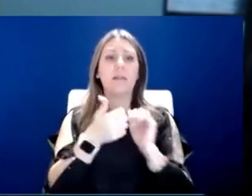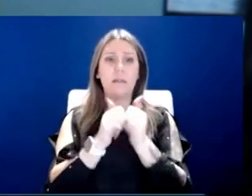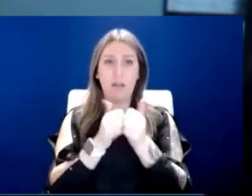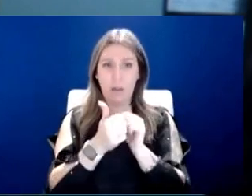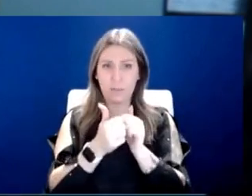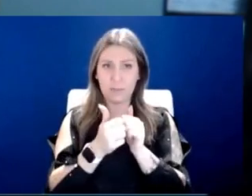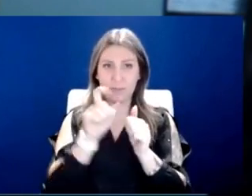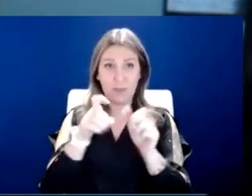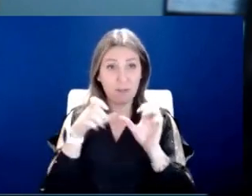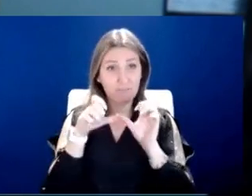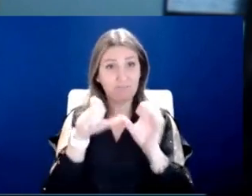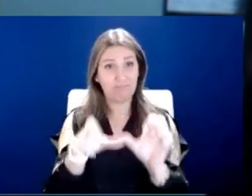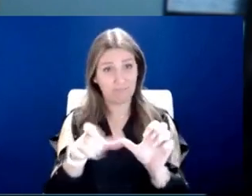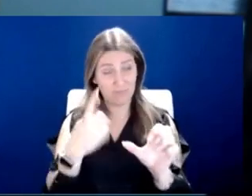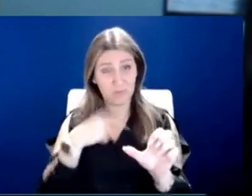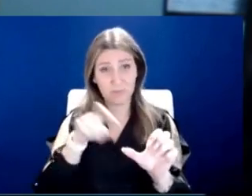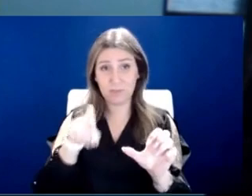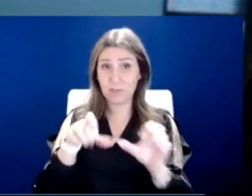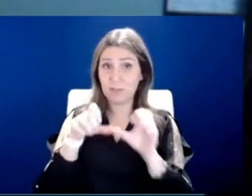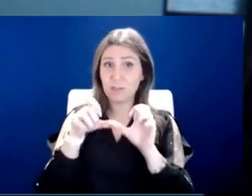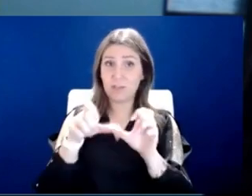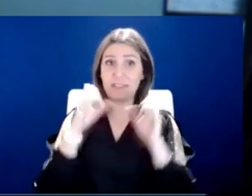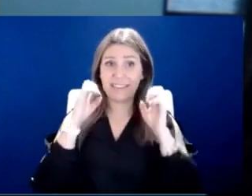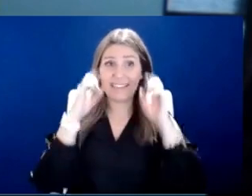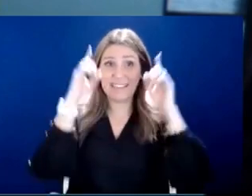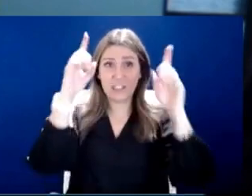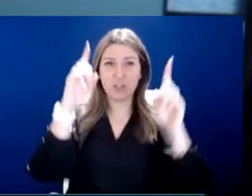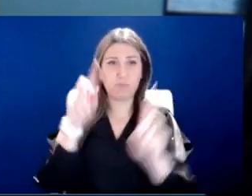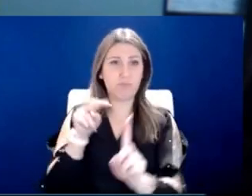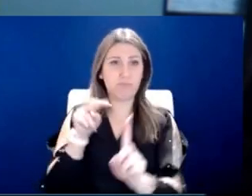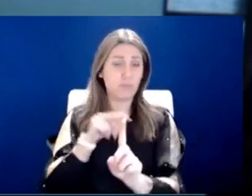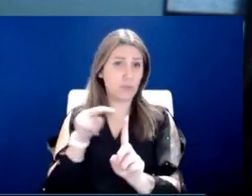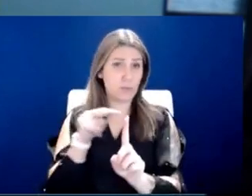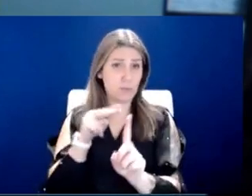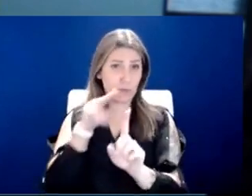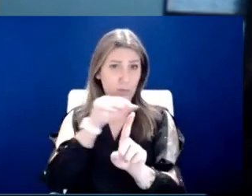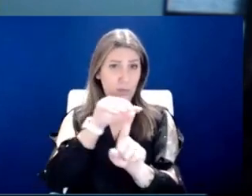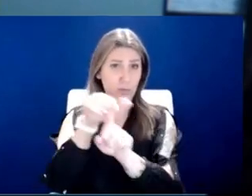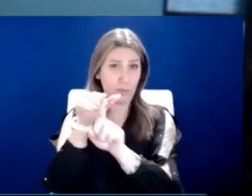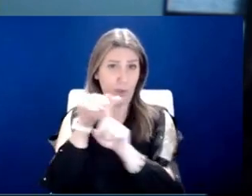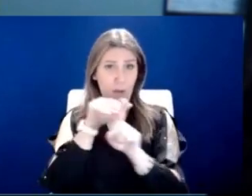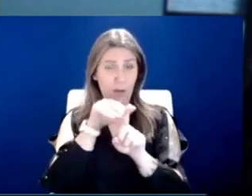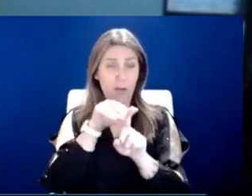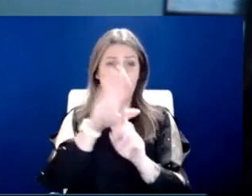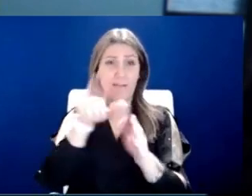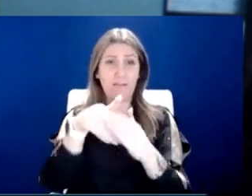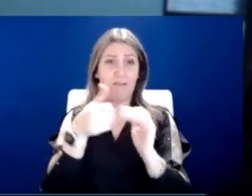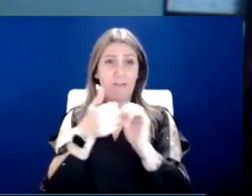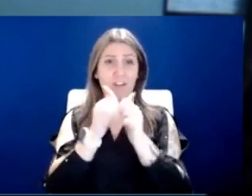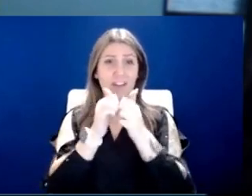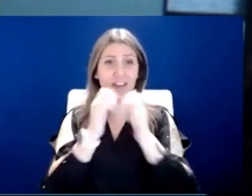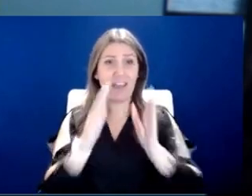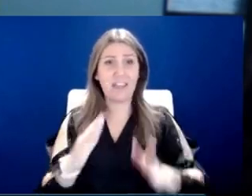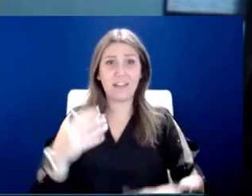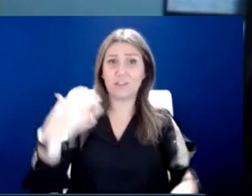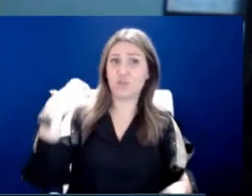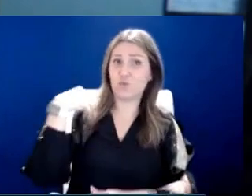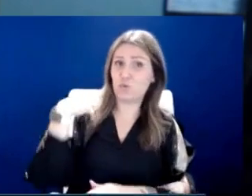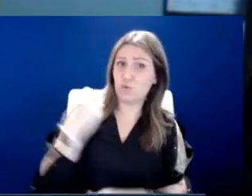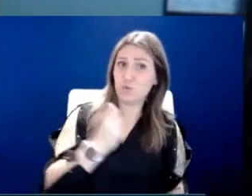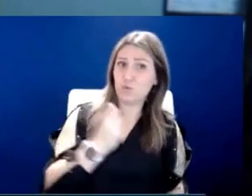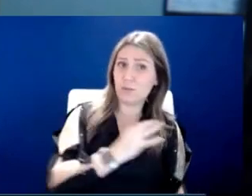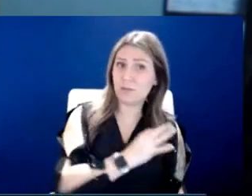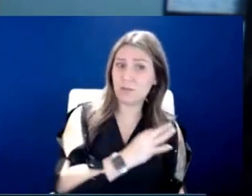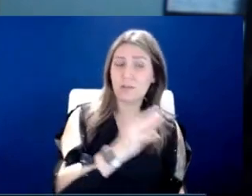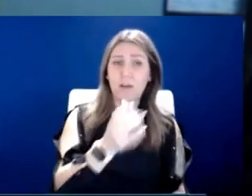We have to continue to, from an educational standpoint, reminders to our athletes, our coaching staff, administrative